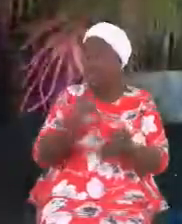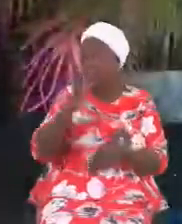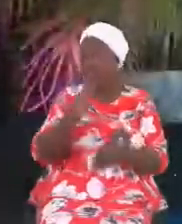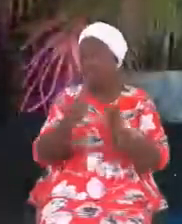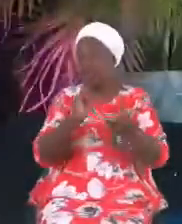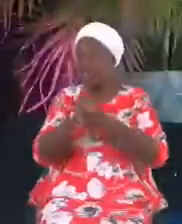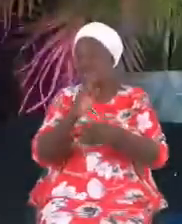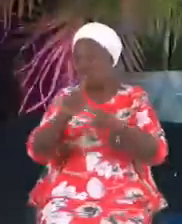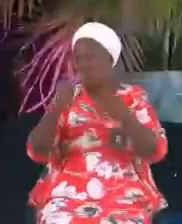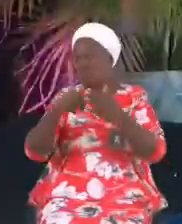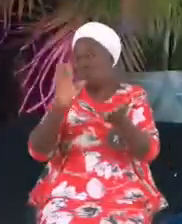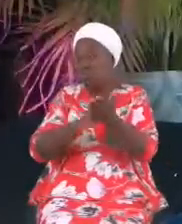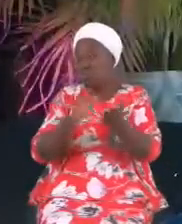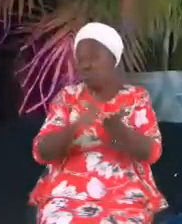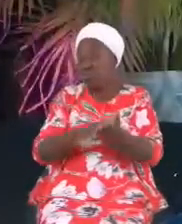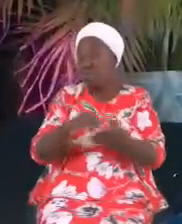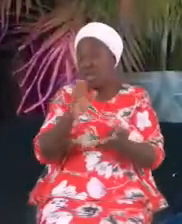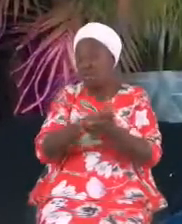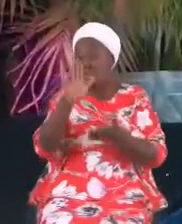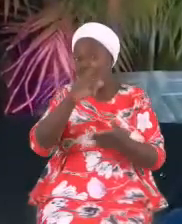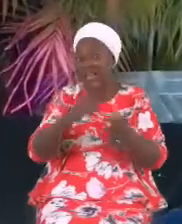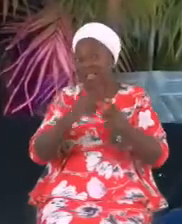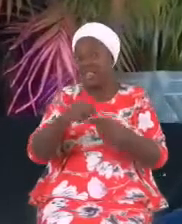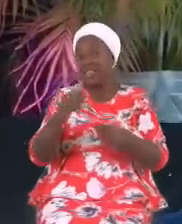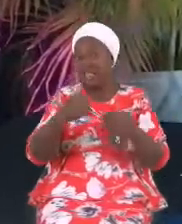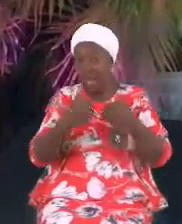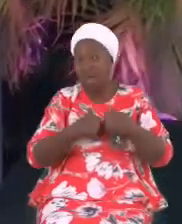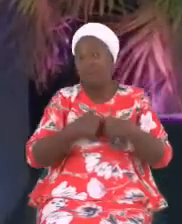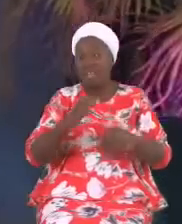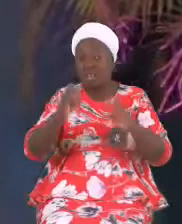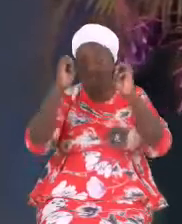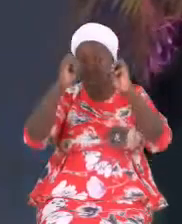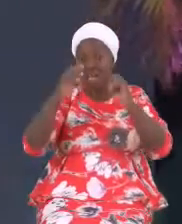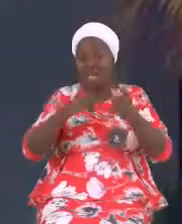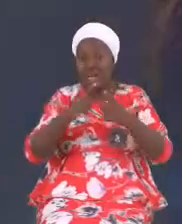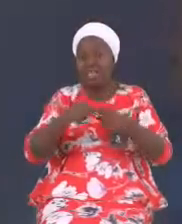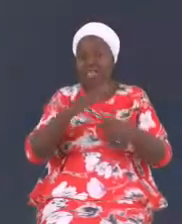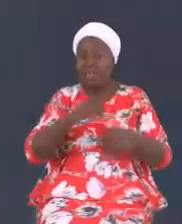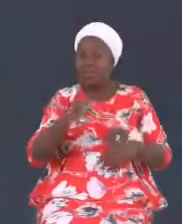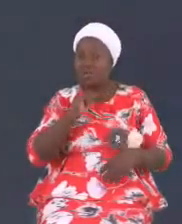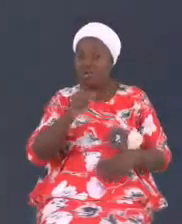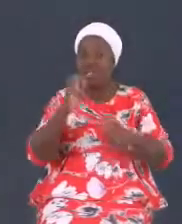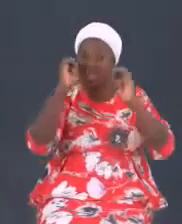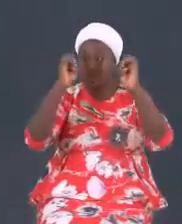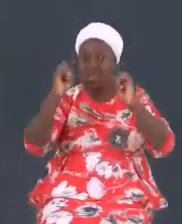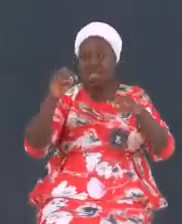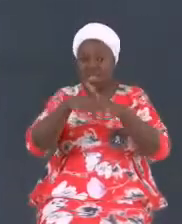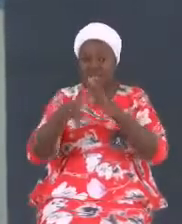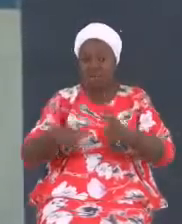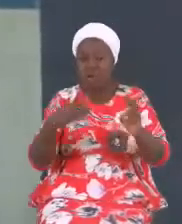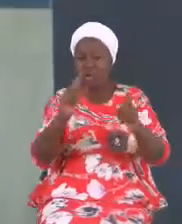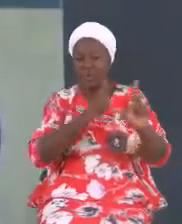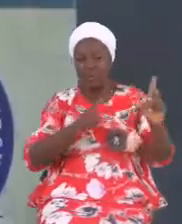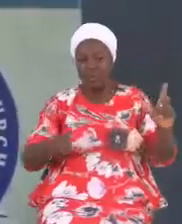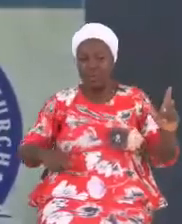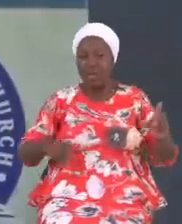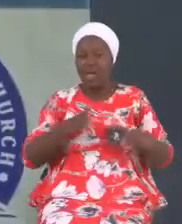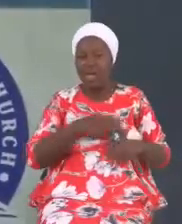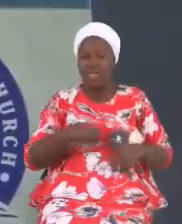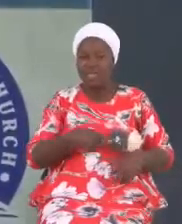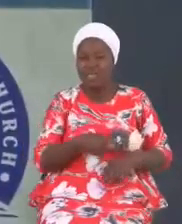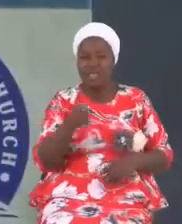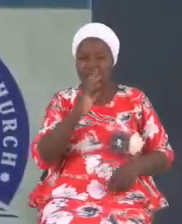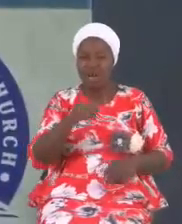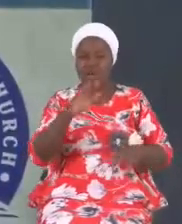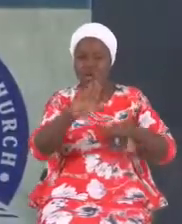people, educated in material things, but not educated in the way of the Lord. And they are walking